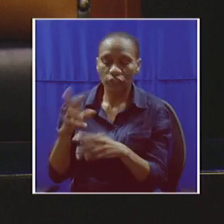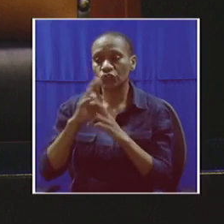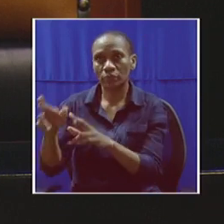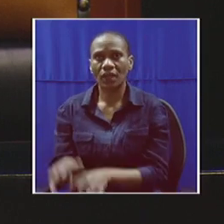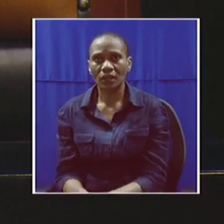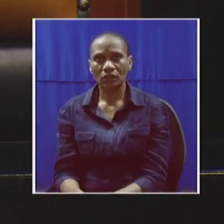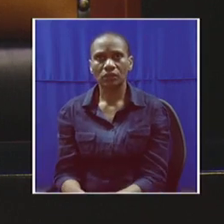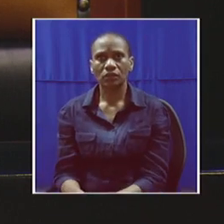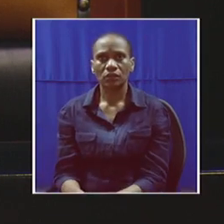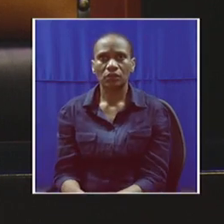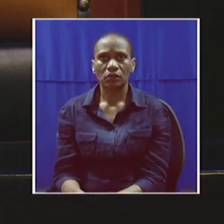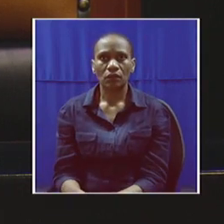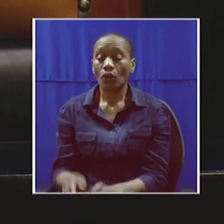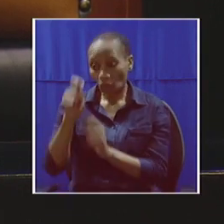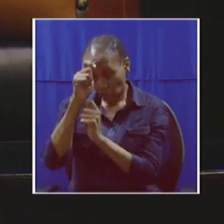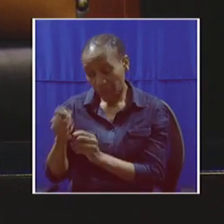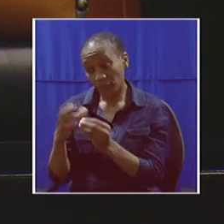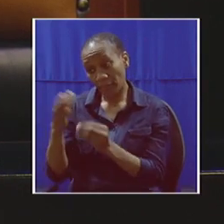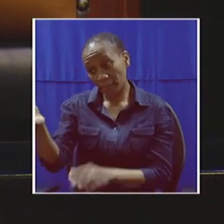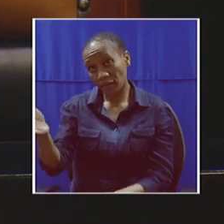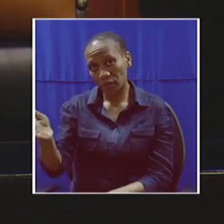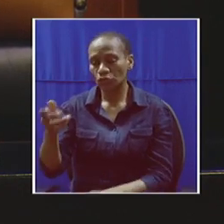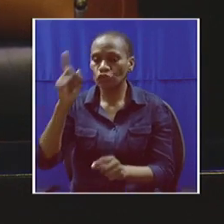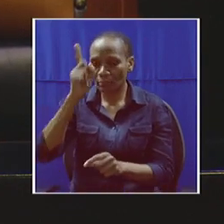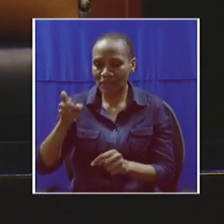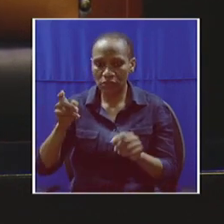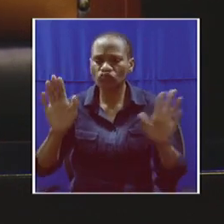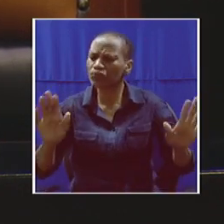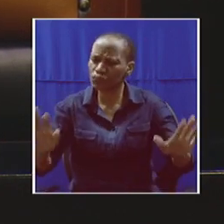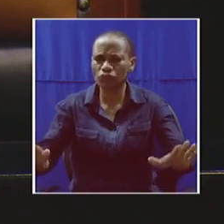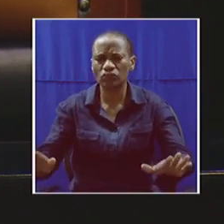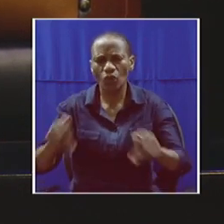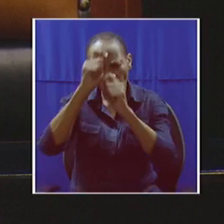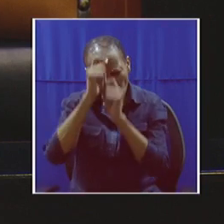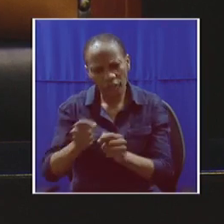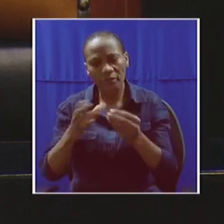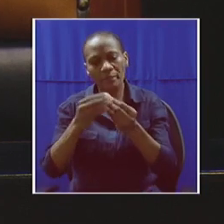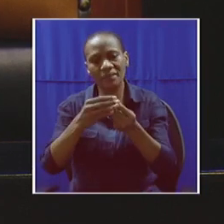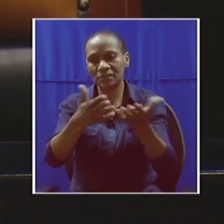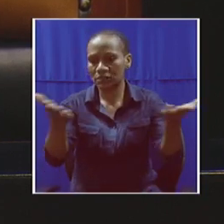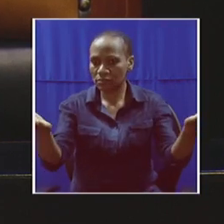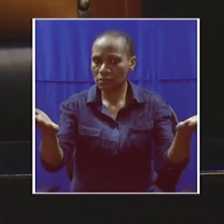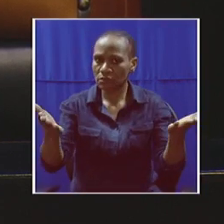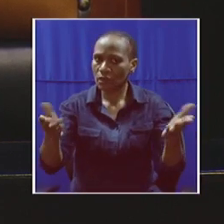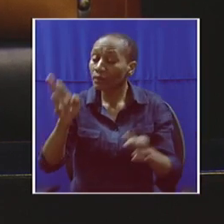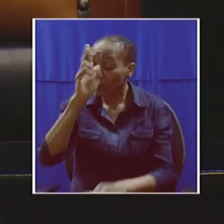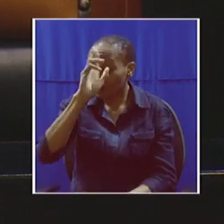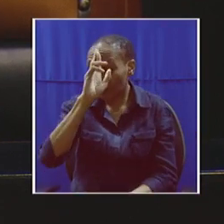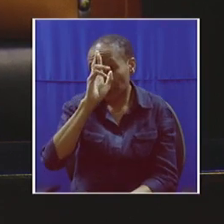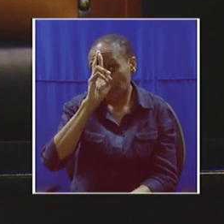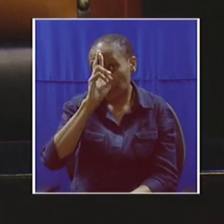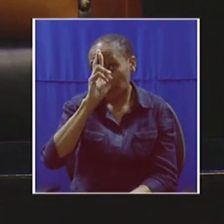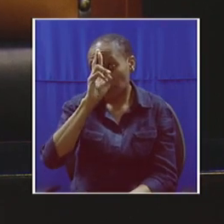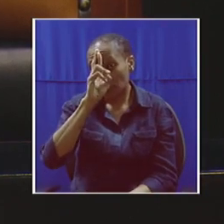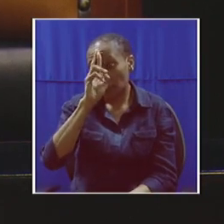M tashing again chair honorable member you must order honorable members honorable members you must also